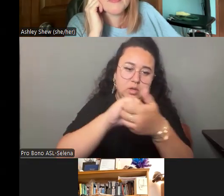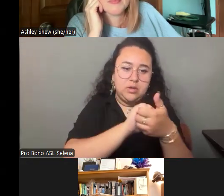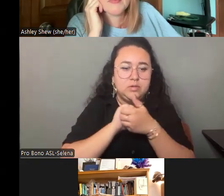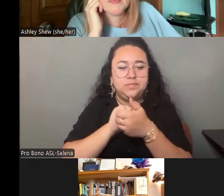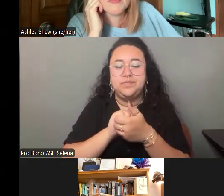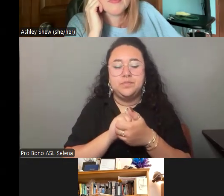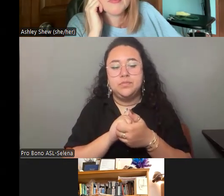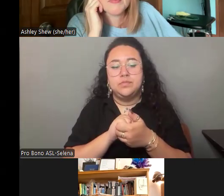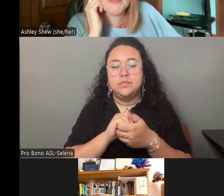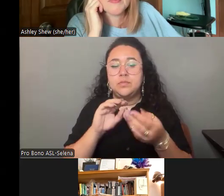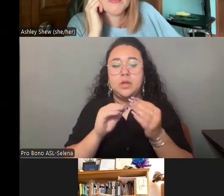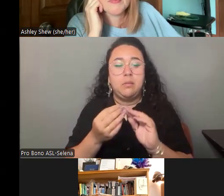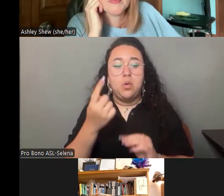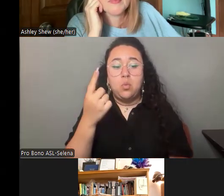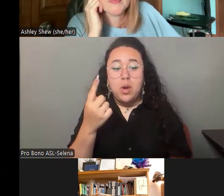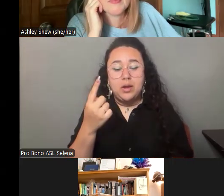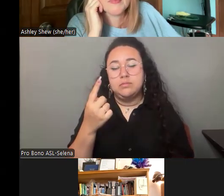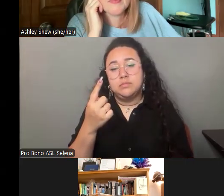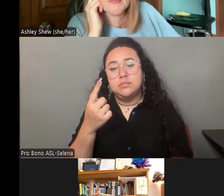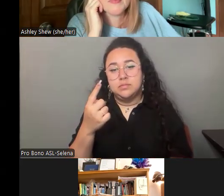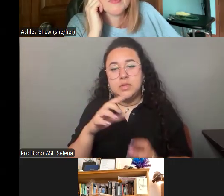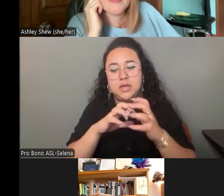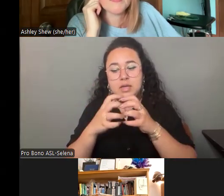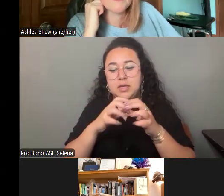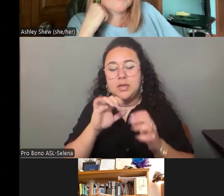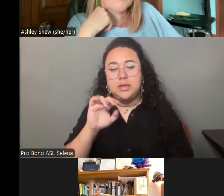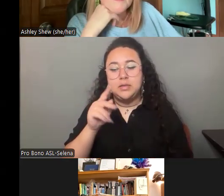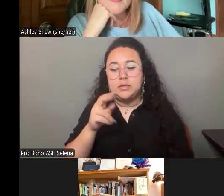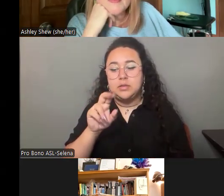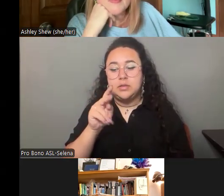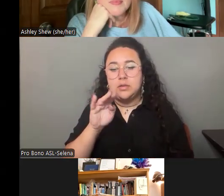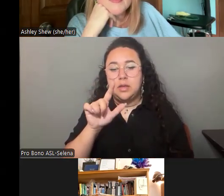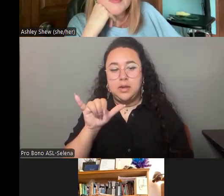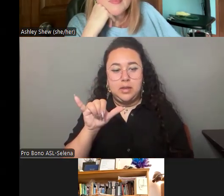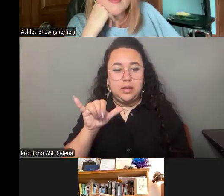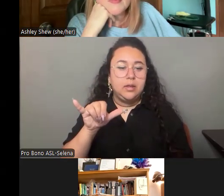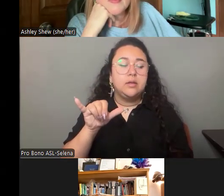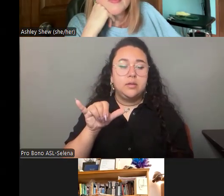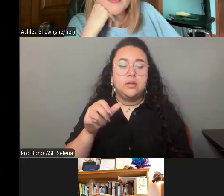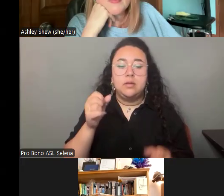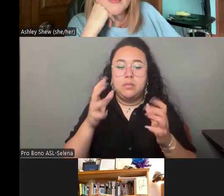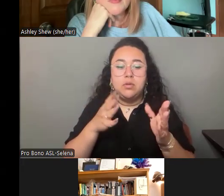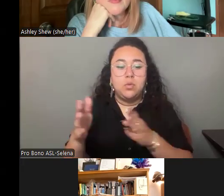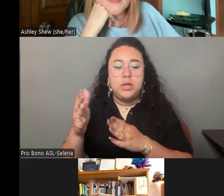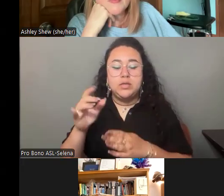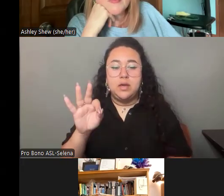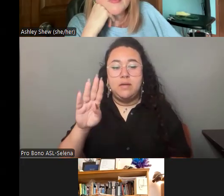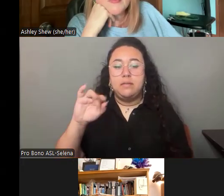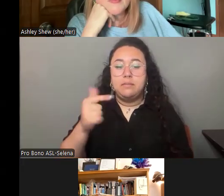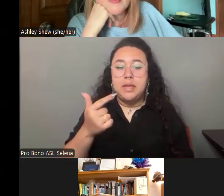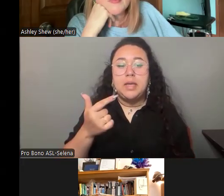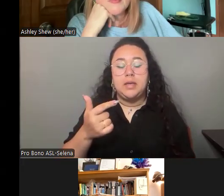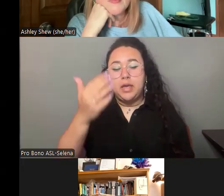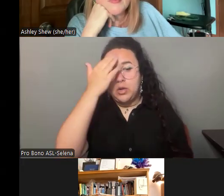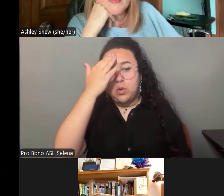that requires a recognition of multiple different ways of being and knowing in the world. No two